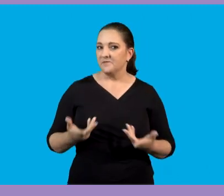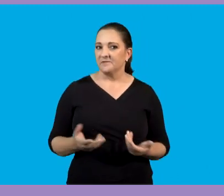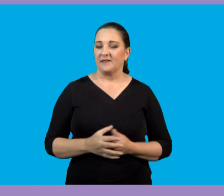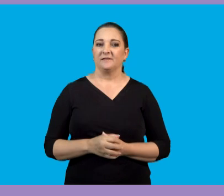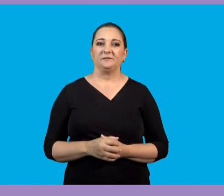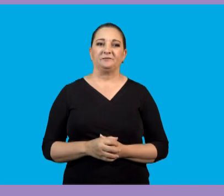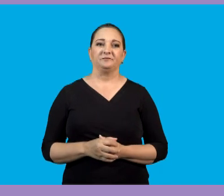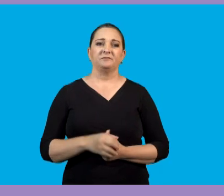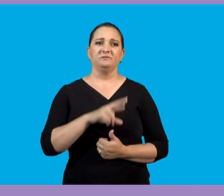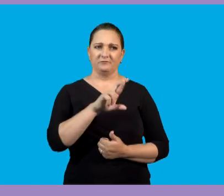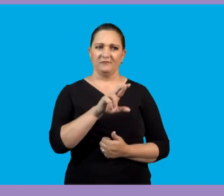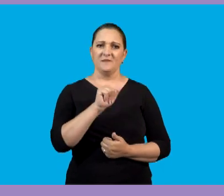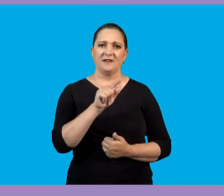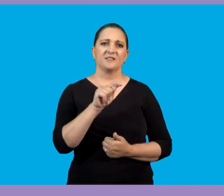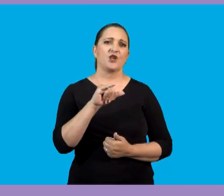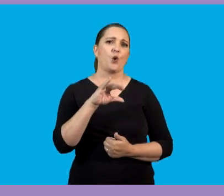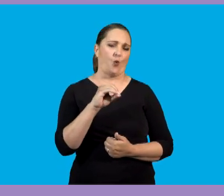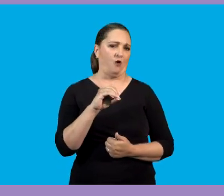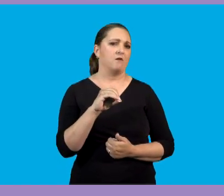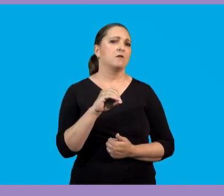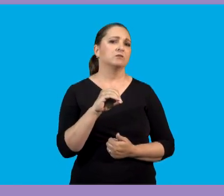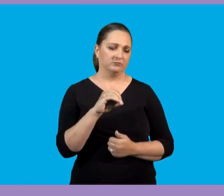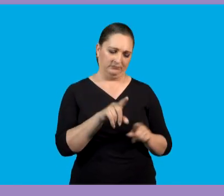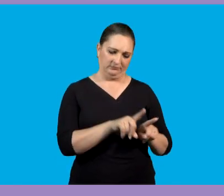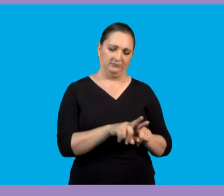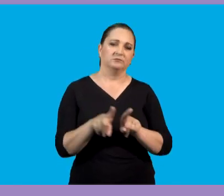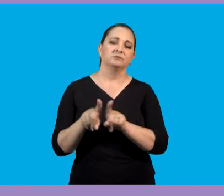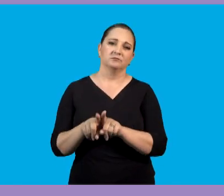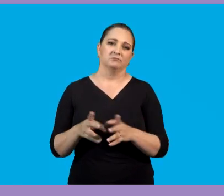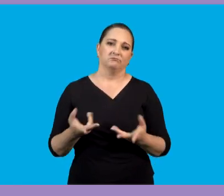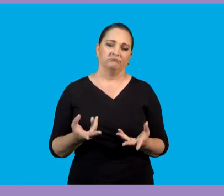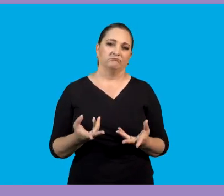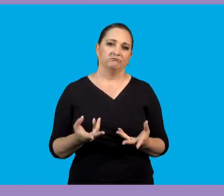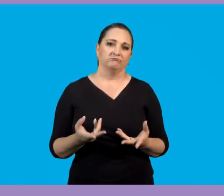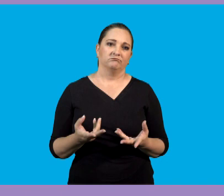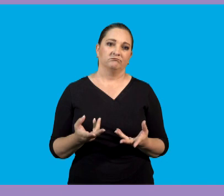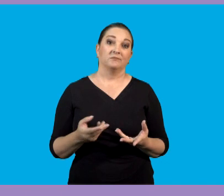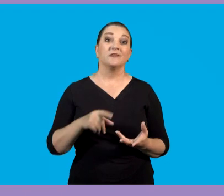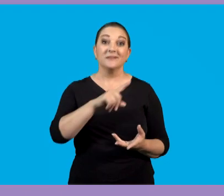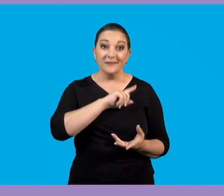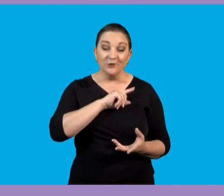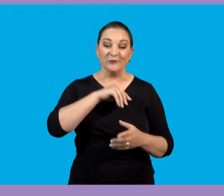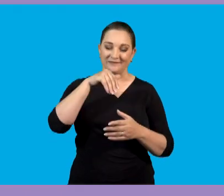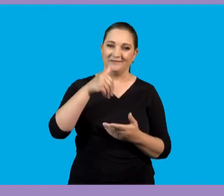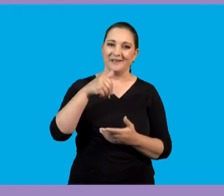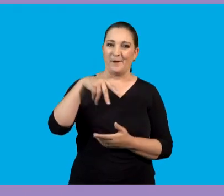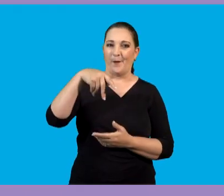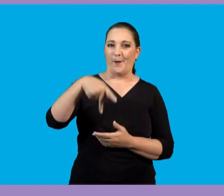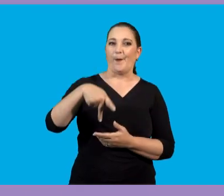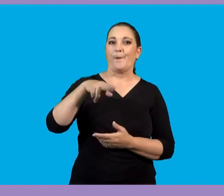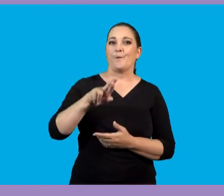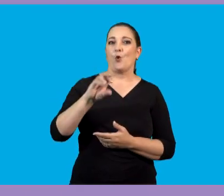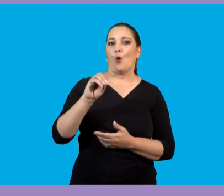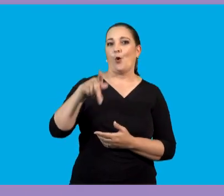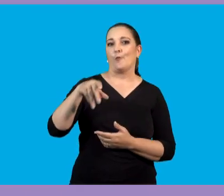when we look at the two ratios, we can see that they are equal. In fact, they are in proportion. So we